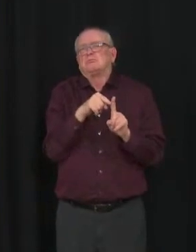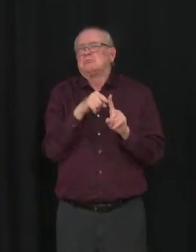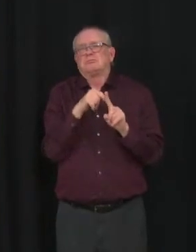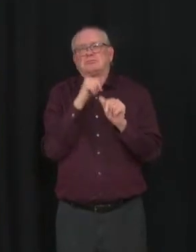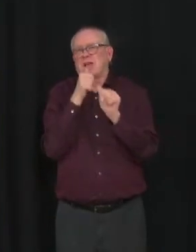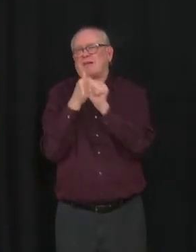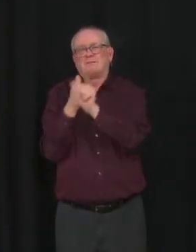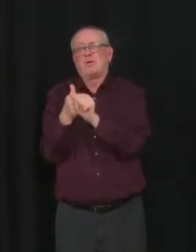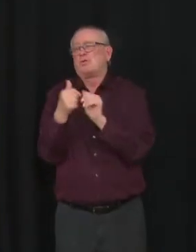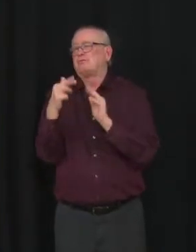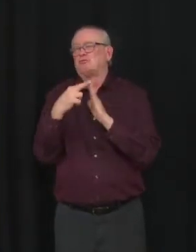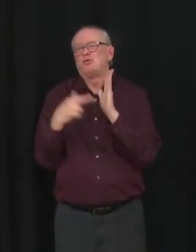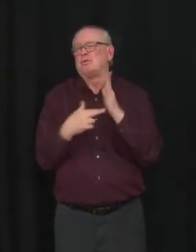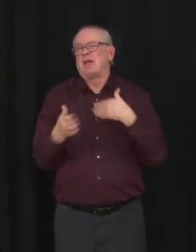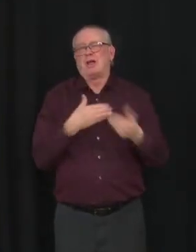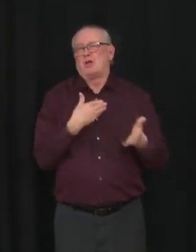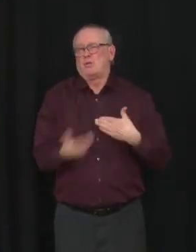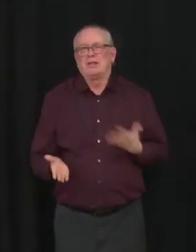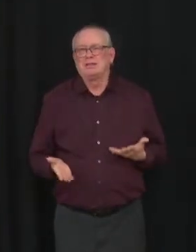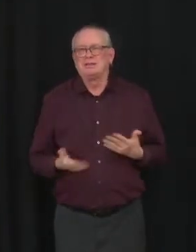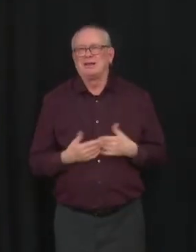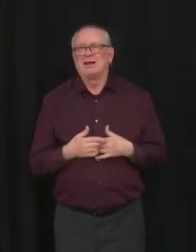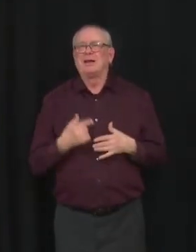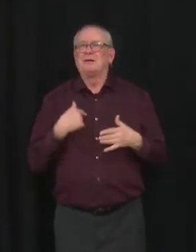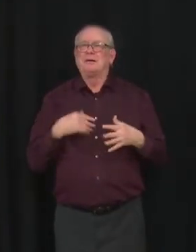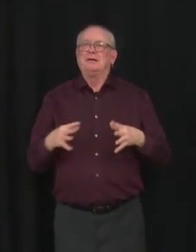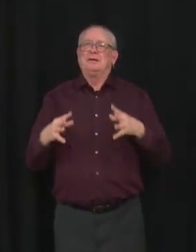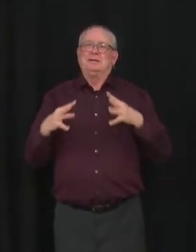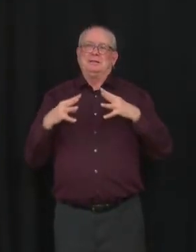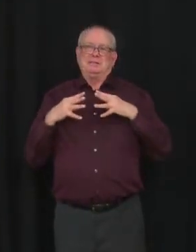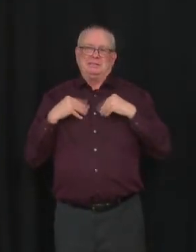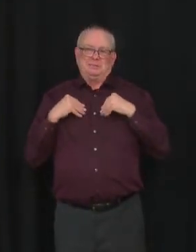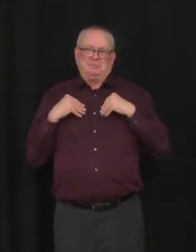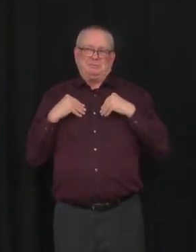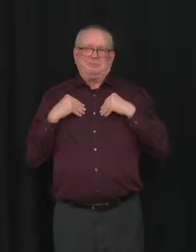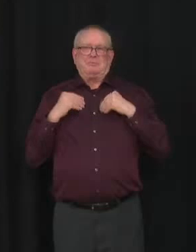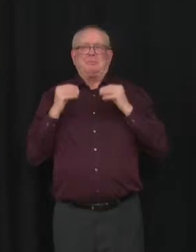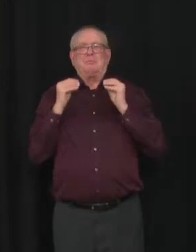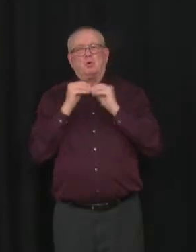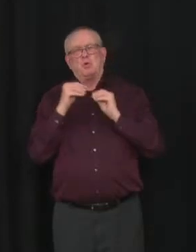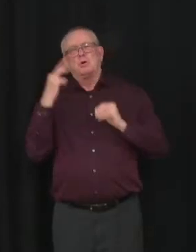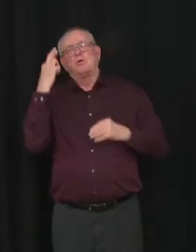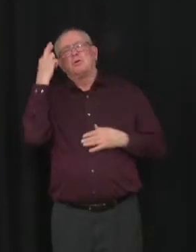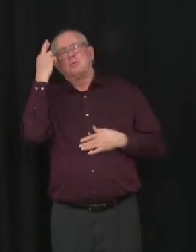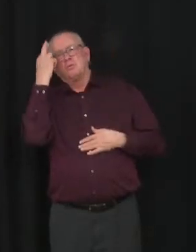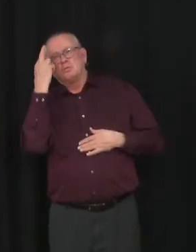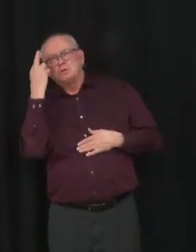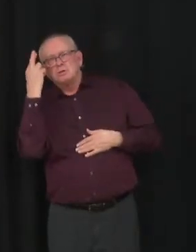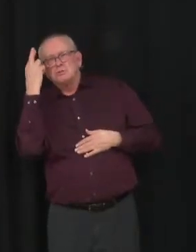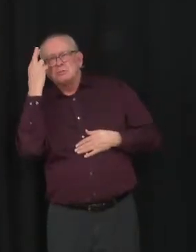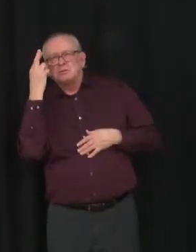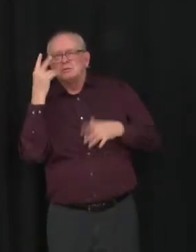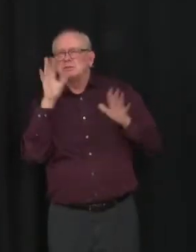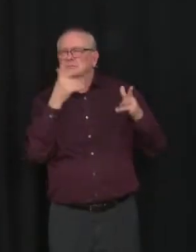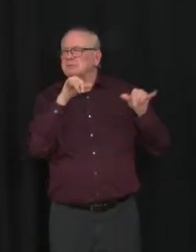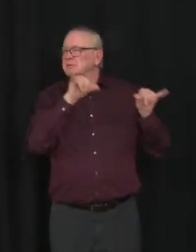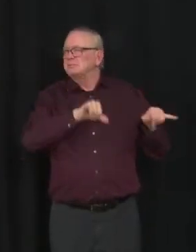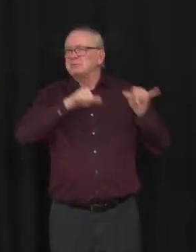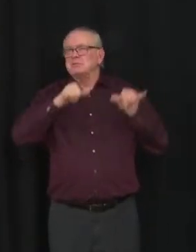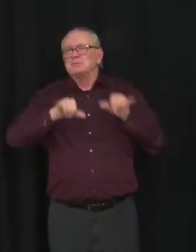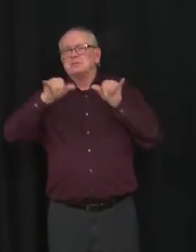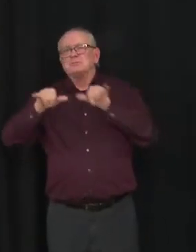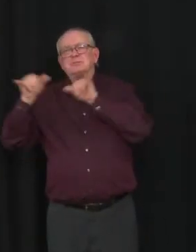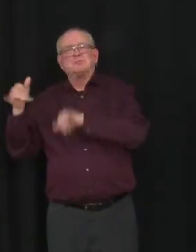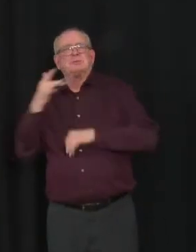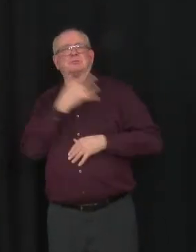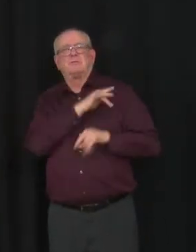event. So I think what we did there is more realistic, and where we're at now broadly reflects the policy setting across the country. Do you have a follow-up, Bill?